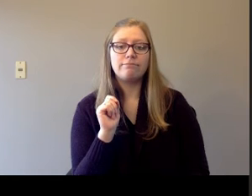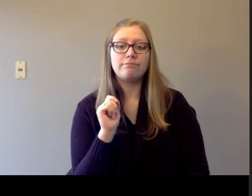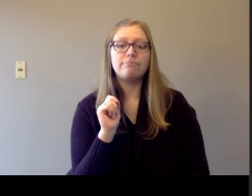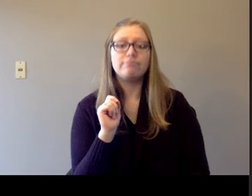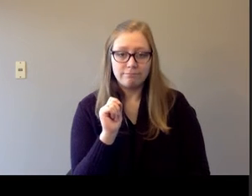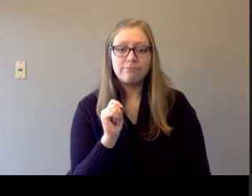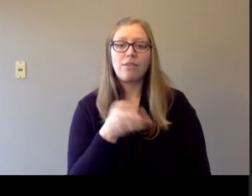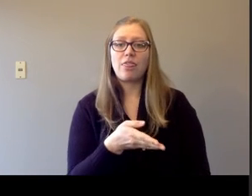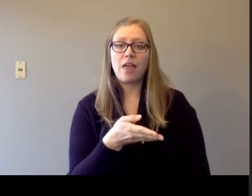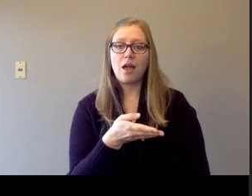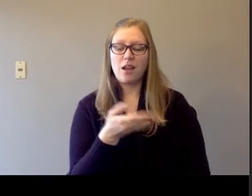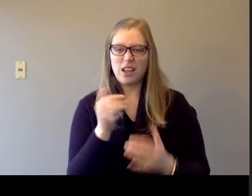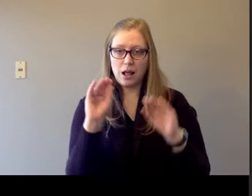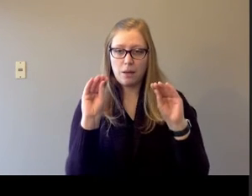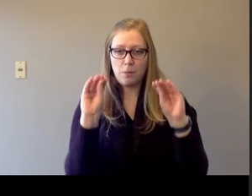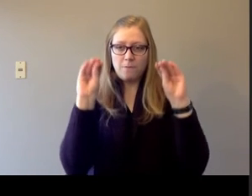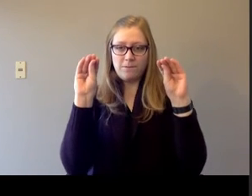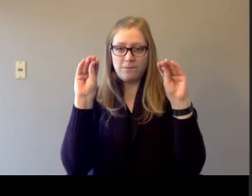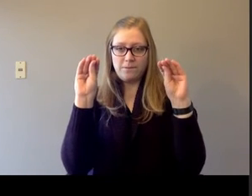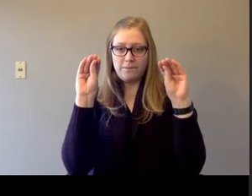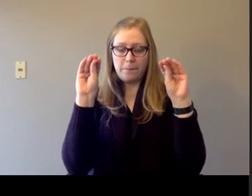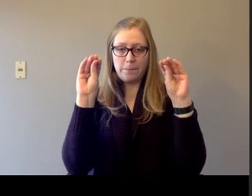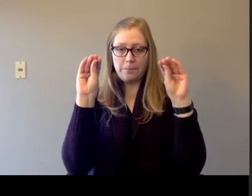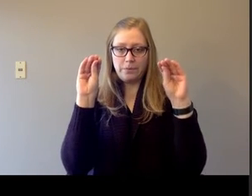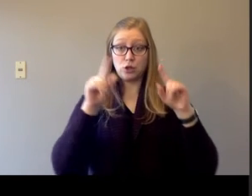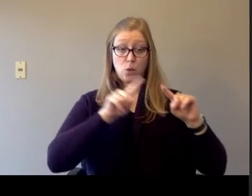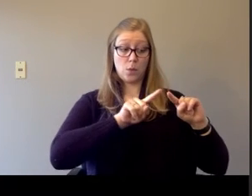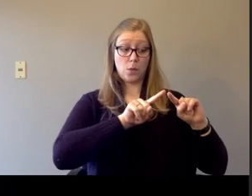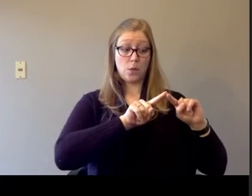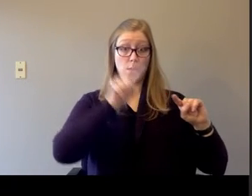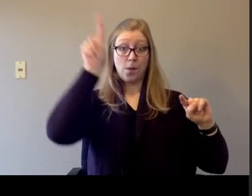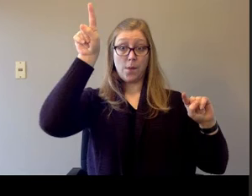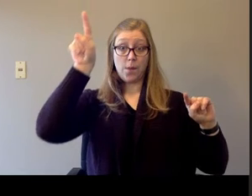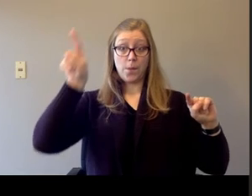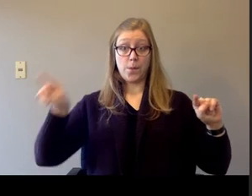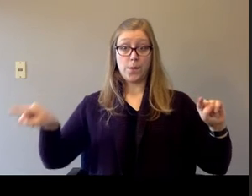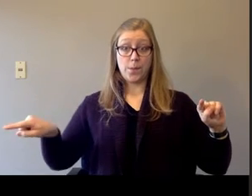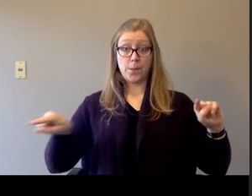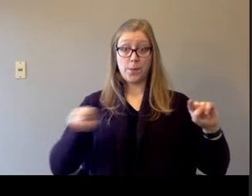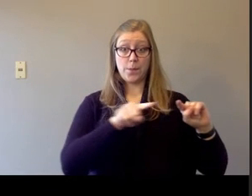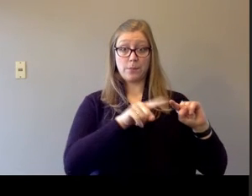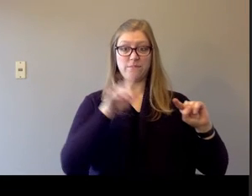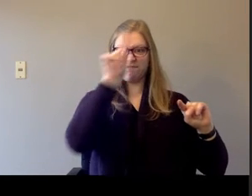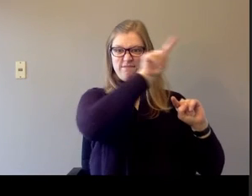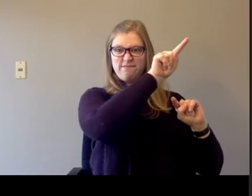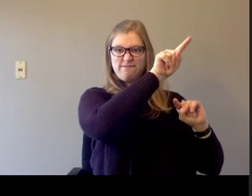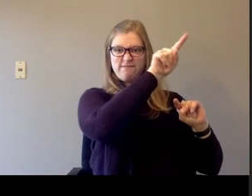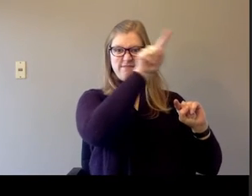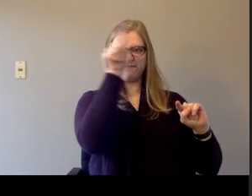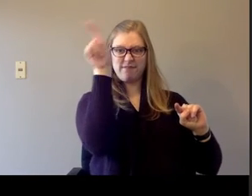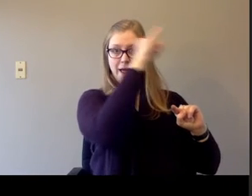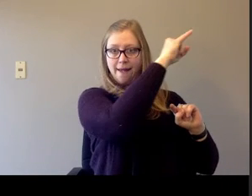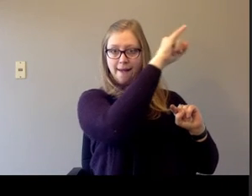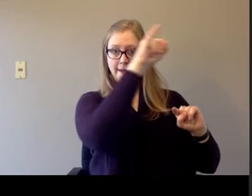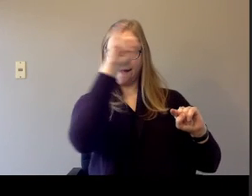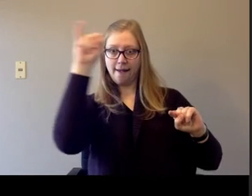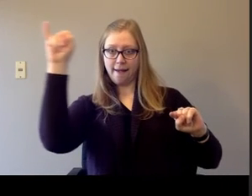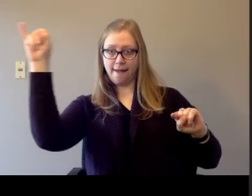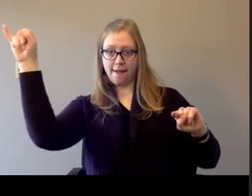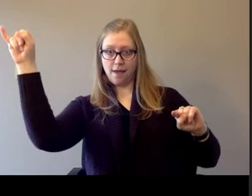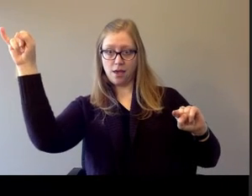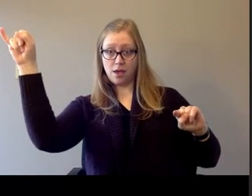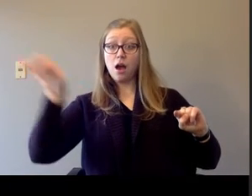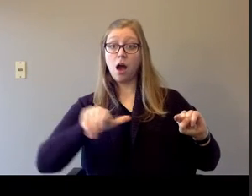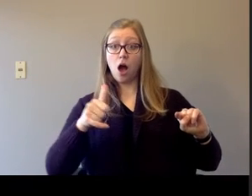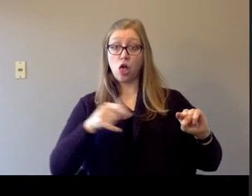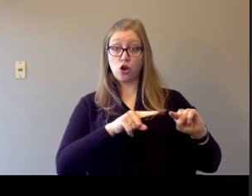there we go. And I want to move this. It's right like that. The other line that I'm going to draw is just going to